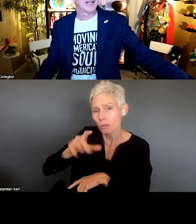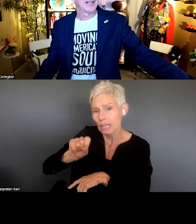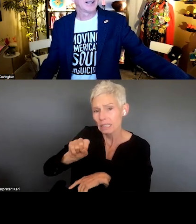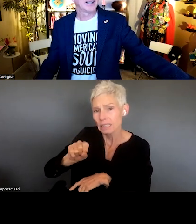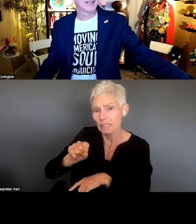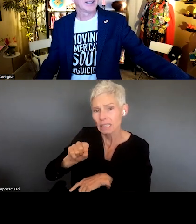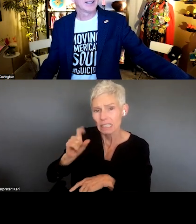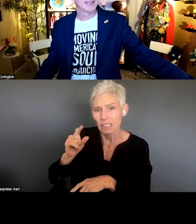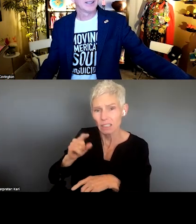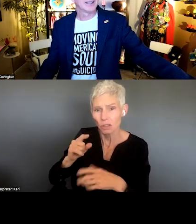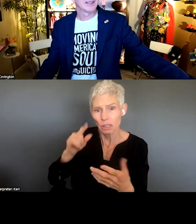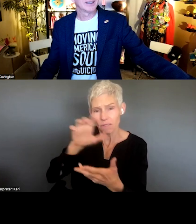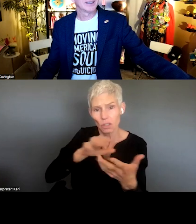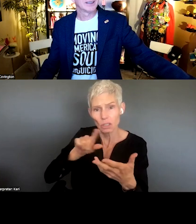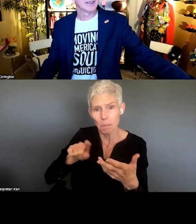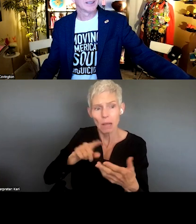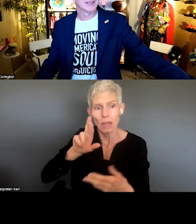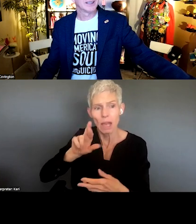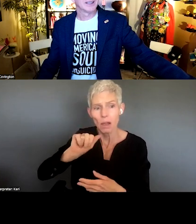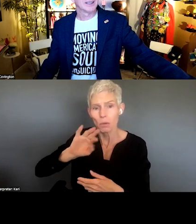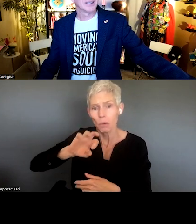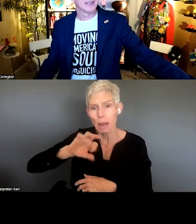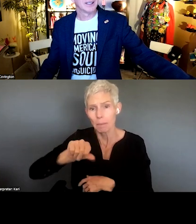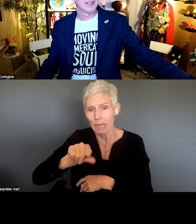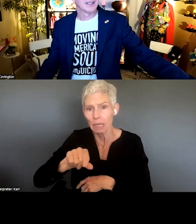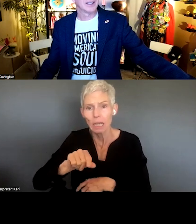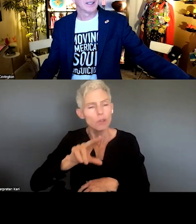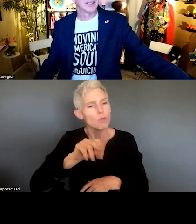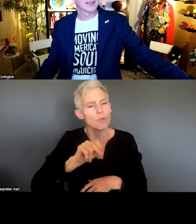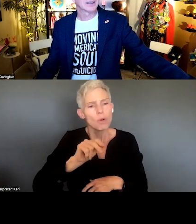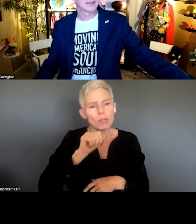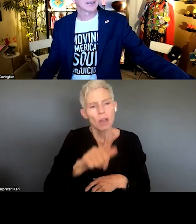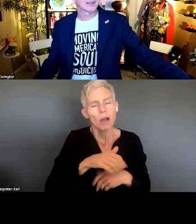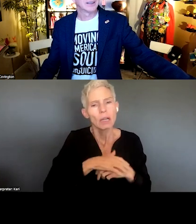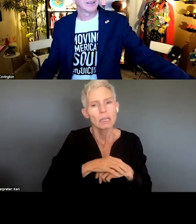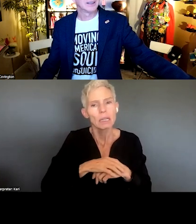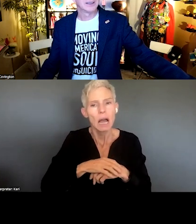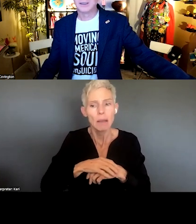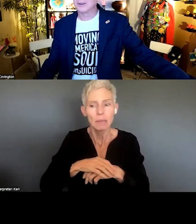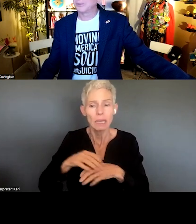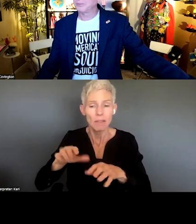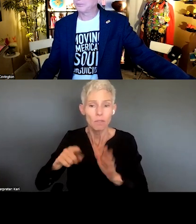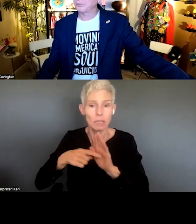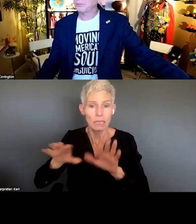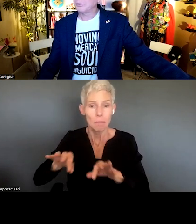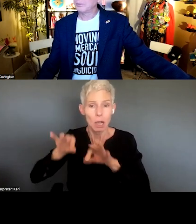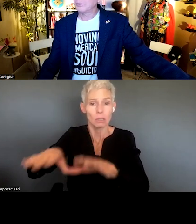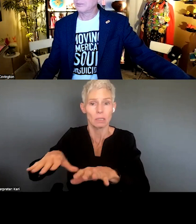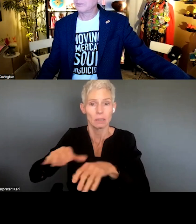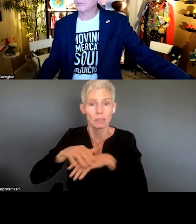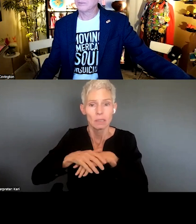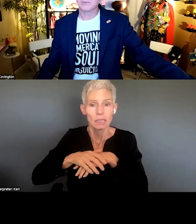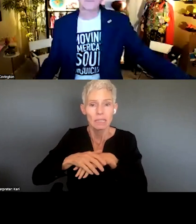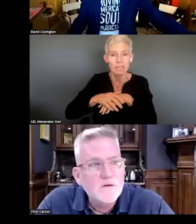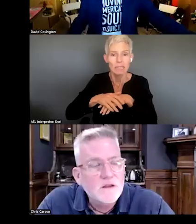No, I think it's kind of typical. It's not in a place like Australia. I think that's not an atypical way to do